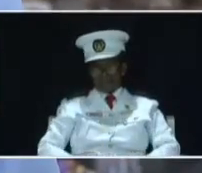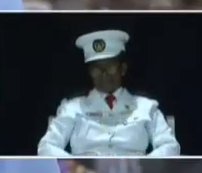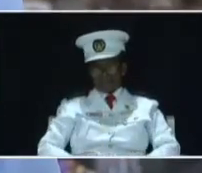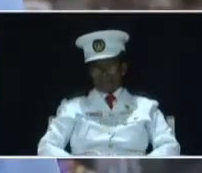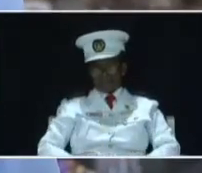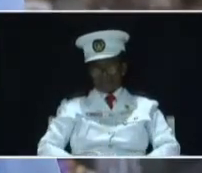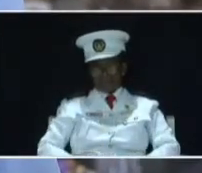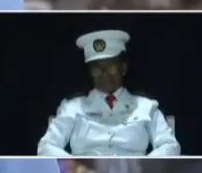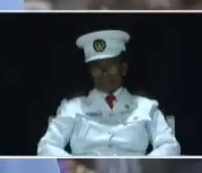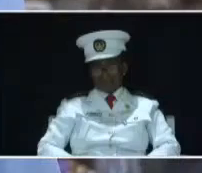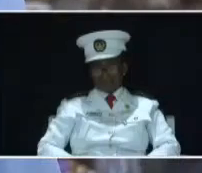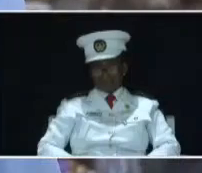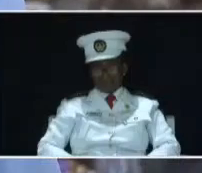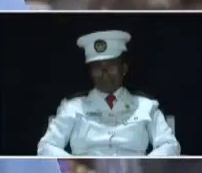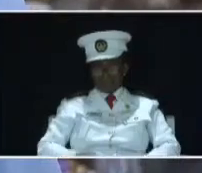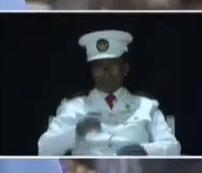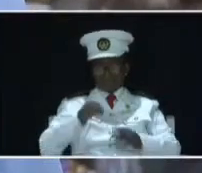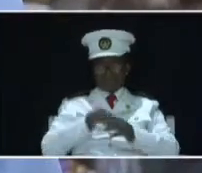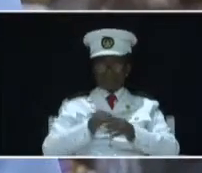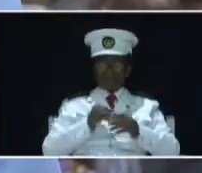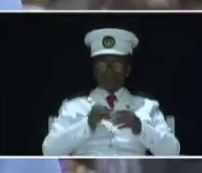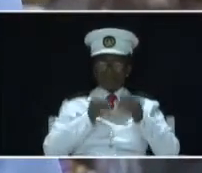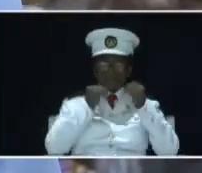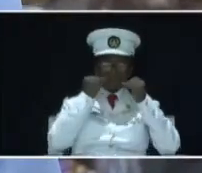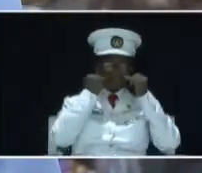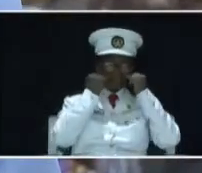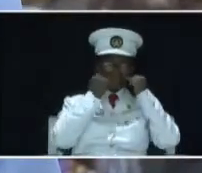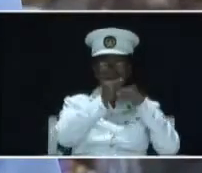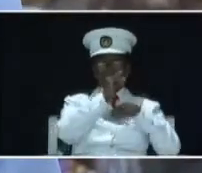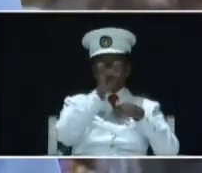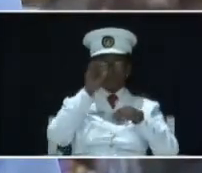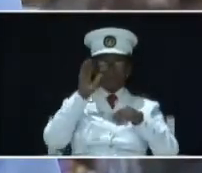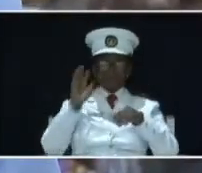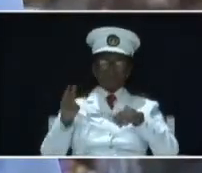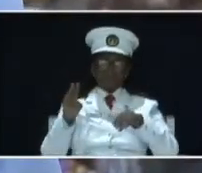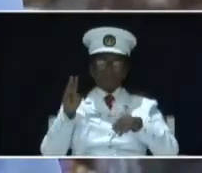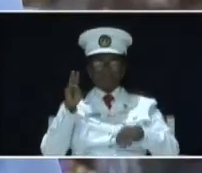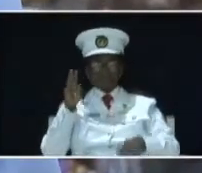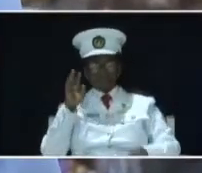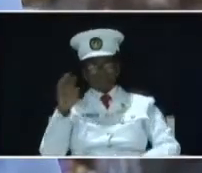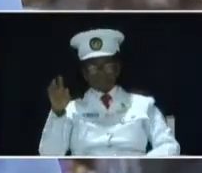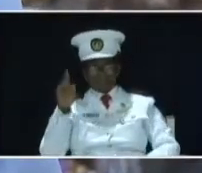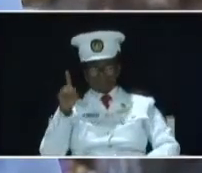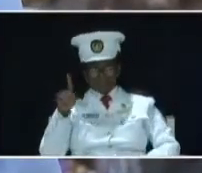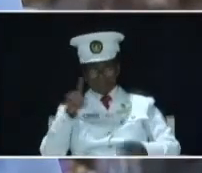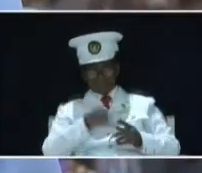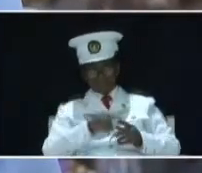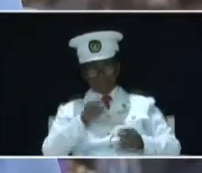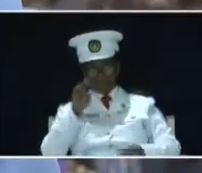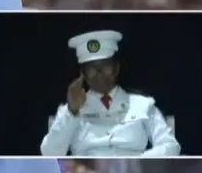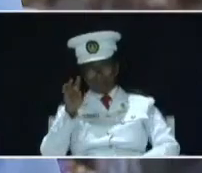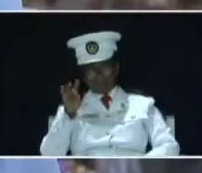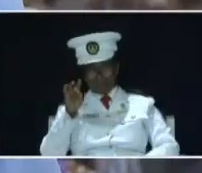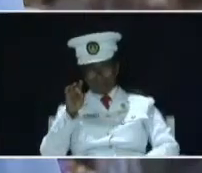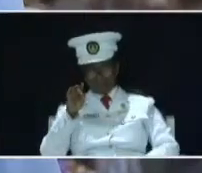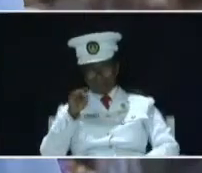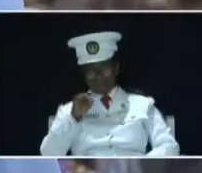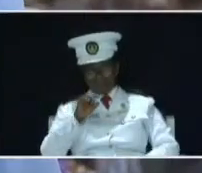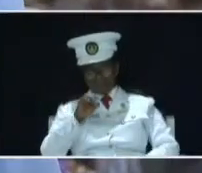In Isaiah chapter 6, from verse 1 to 8, Isaiah 6 from verse 1 to 8,